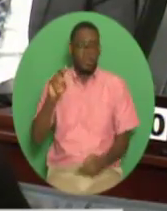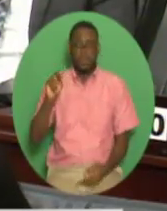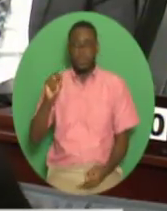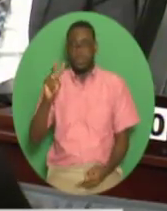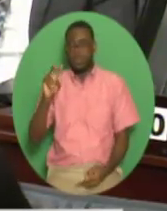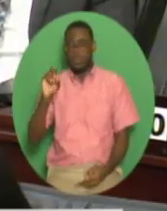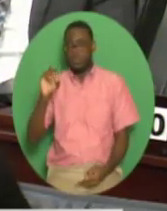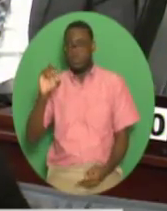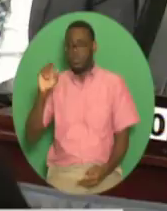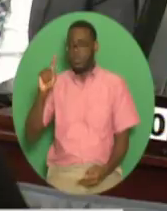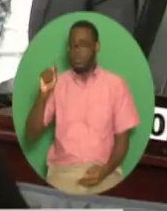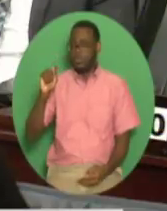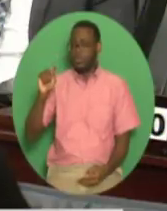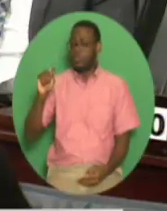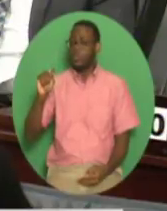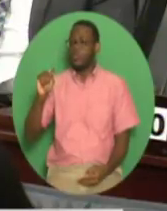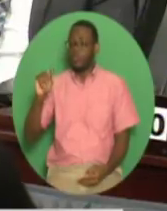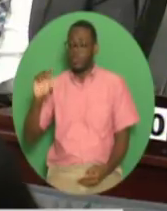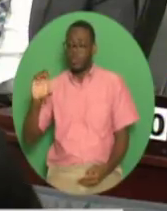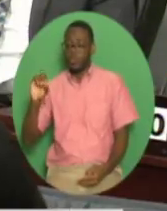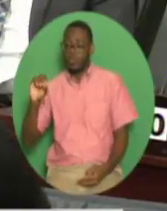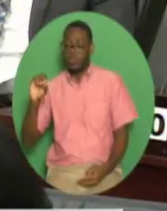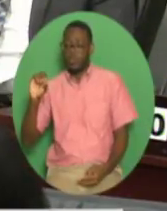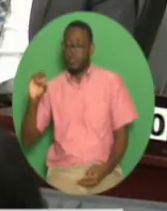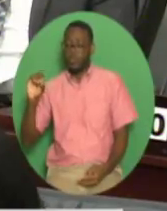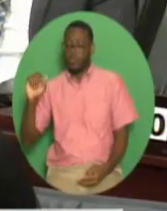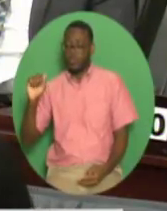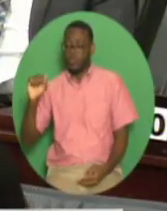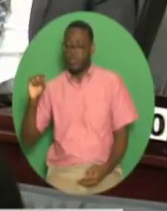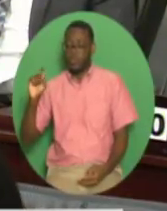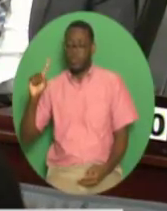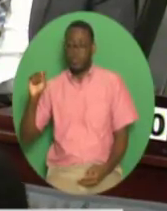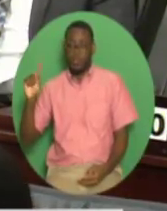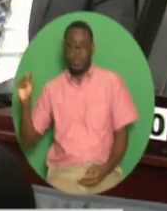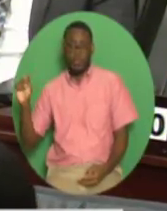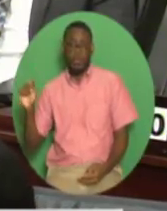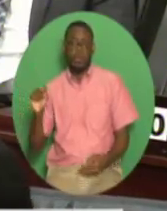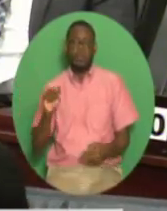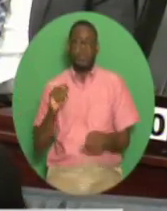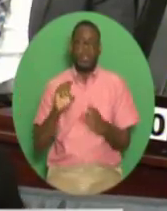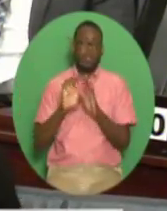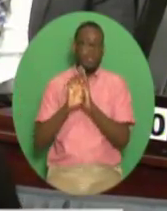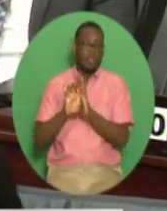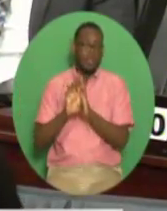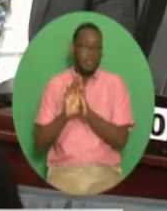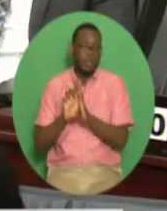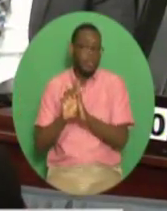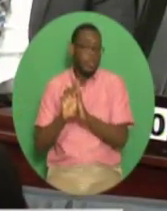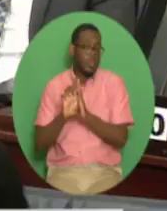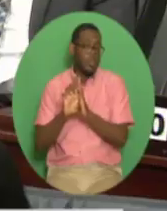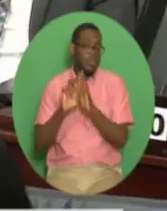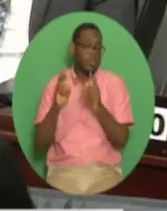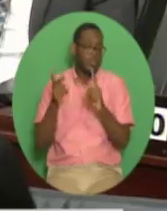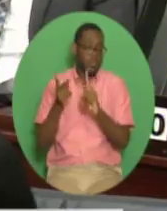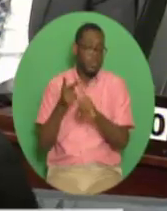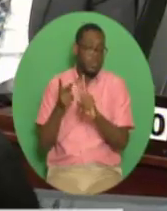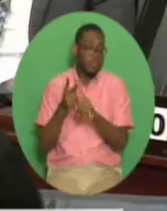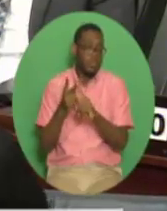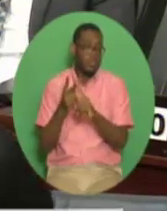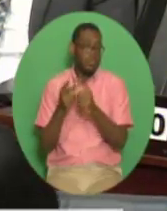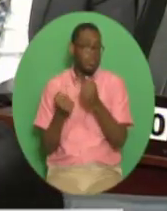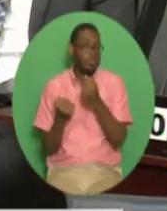the forefront of a number of initiatives, in particular initiatives that support